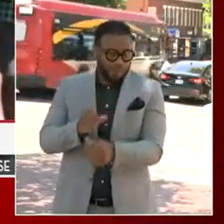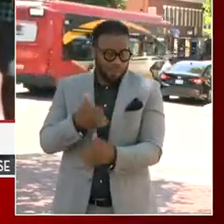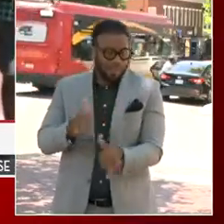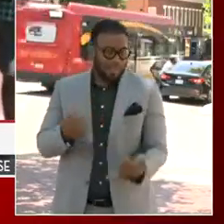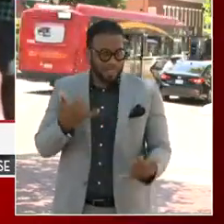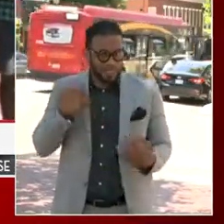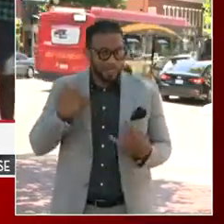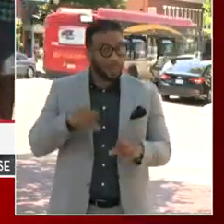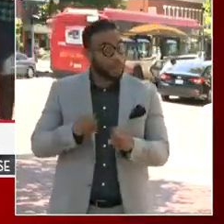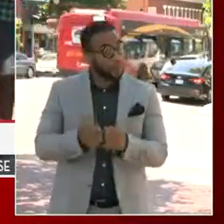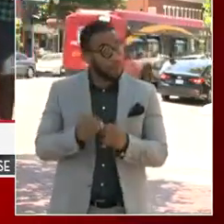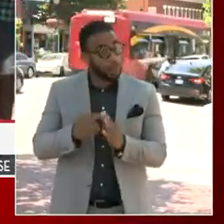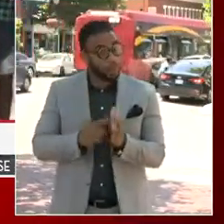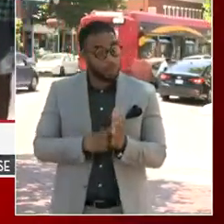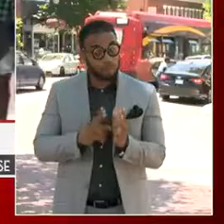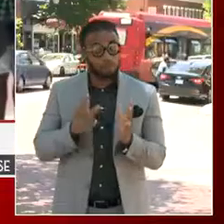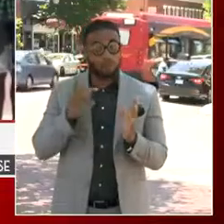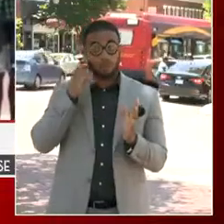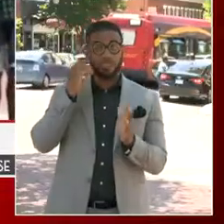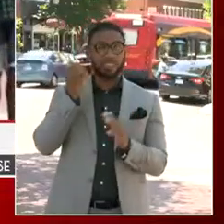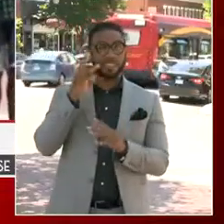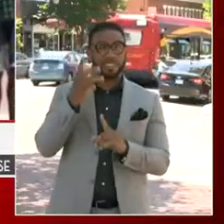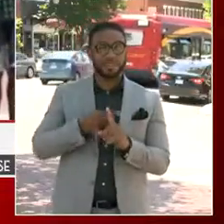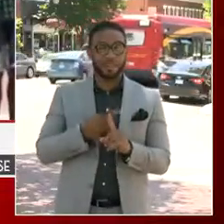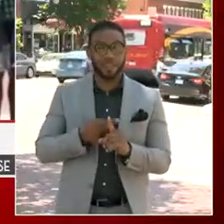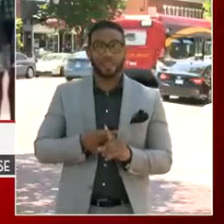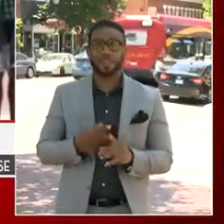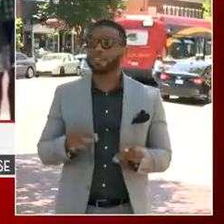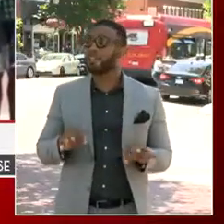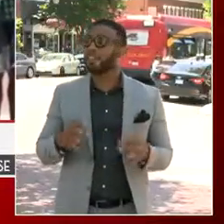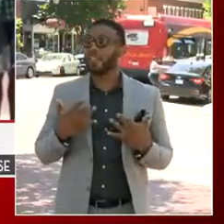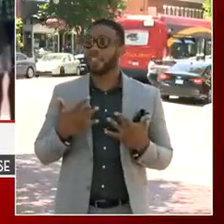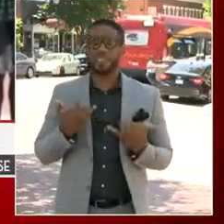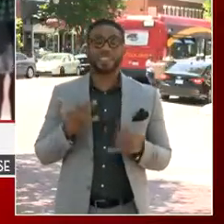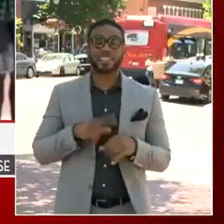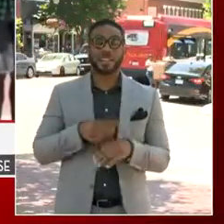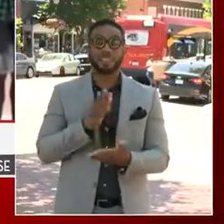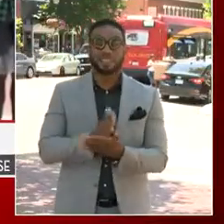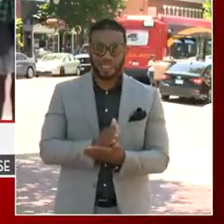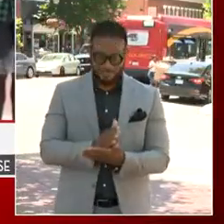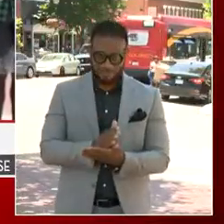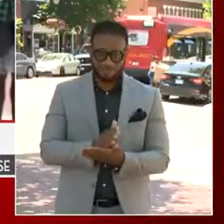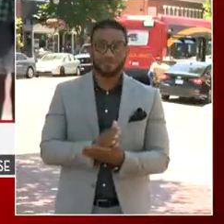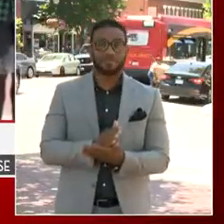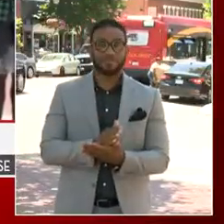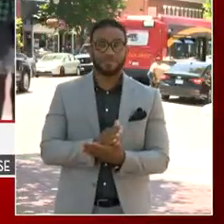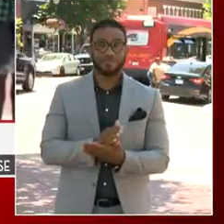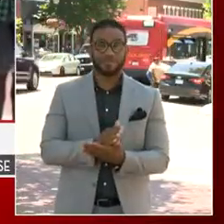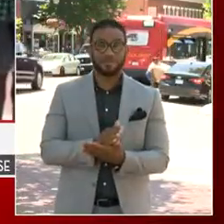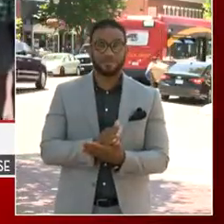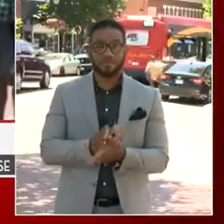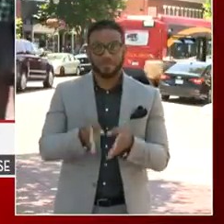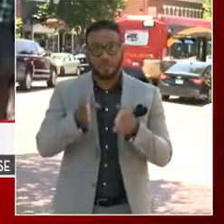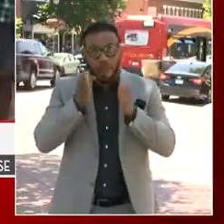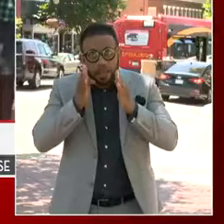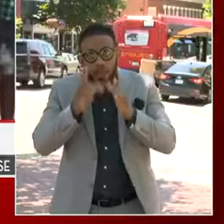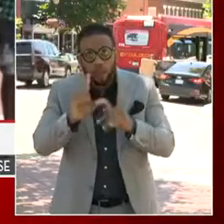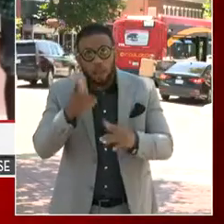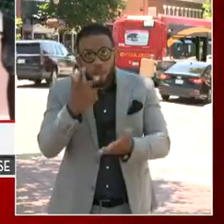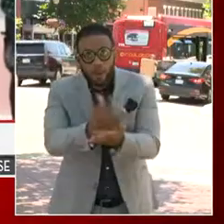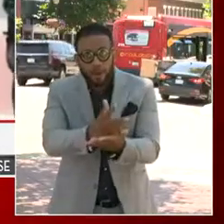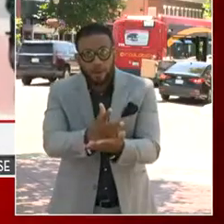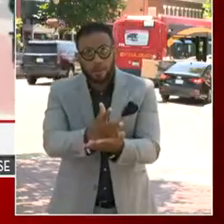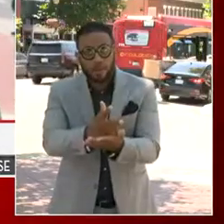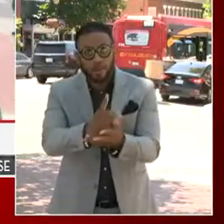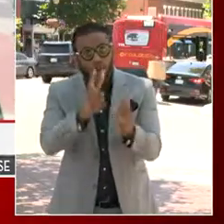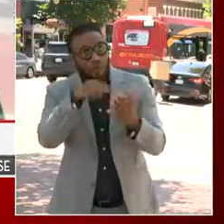you've been breaking those rules for 16 months, now's the time to stop. And to pay attention to where you're